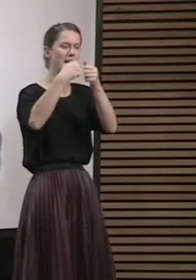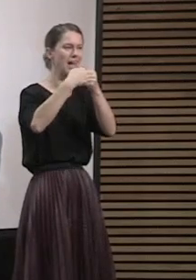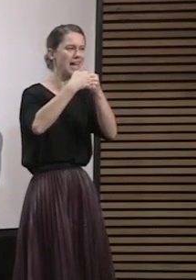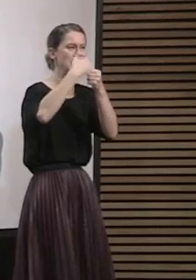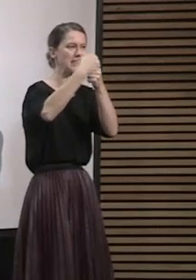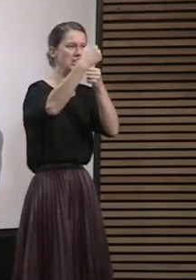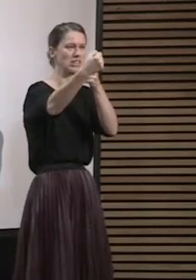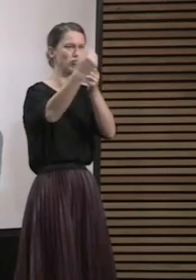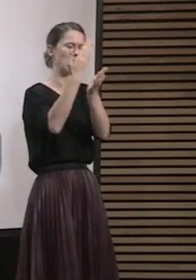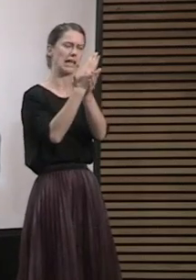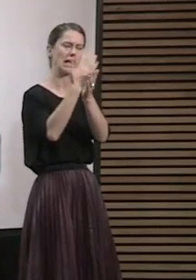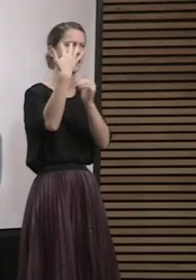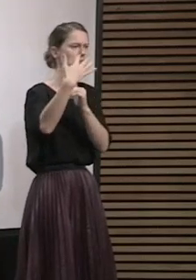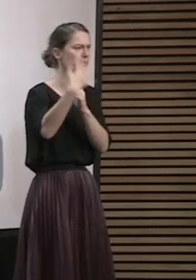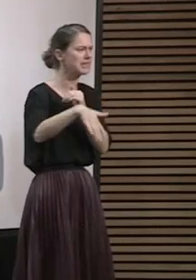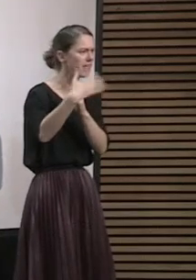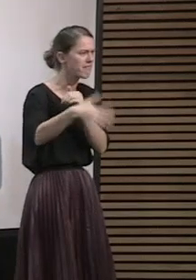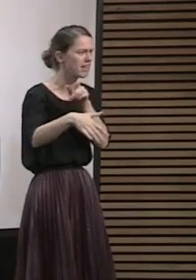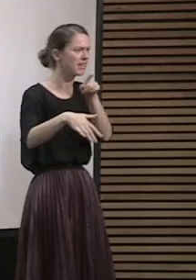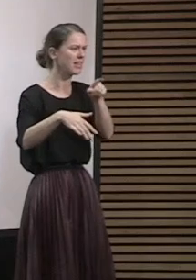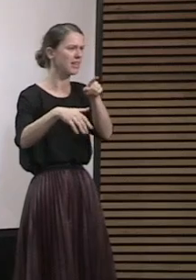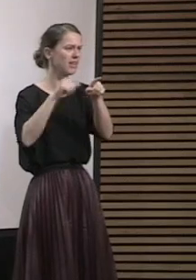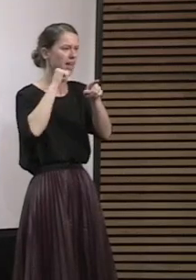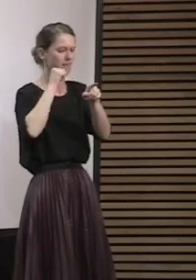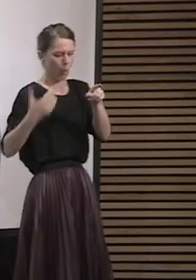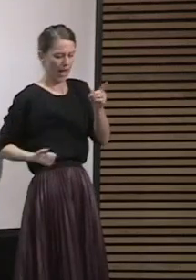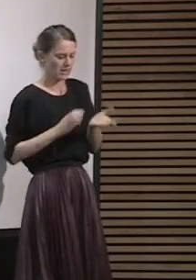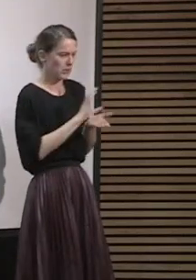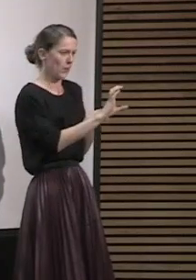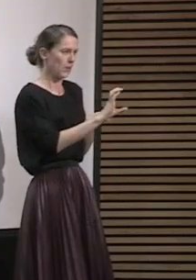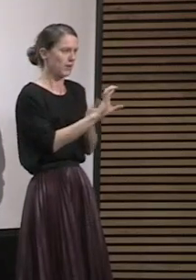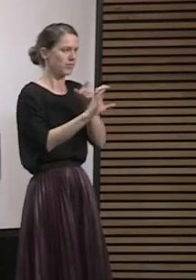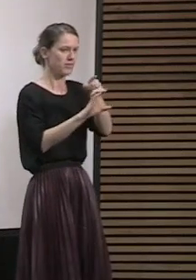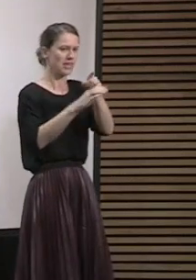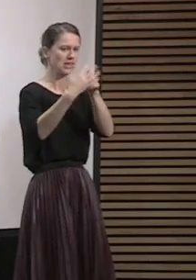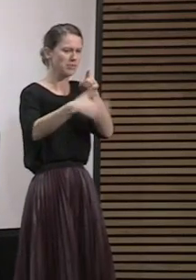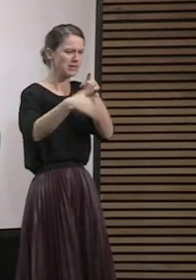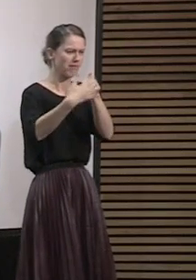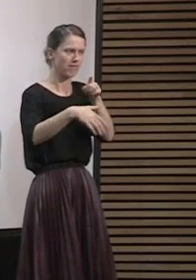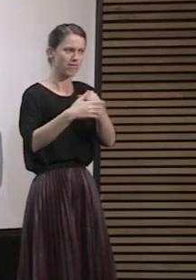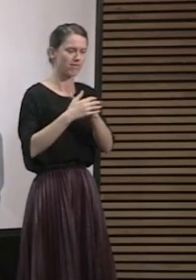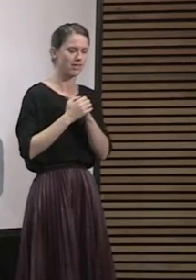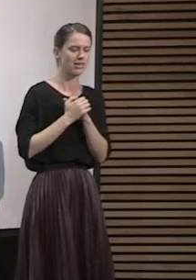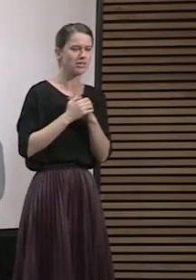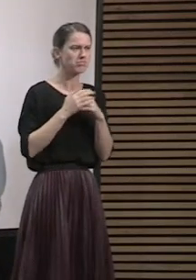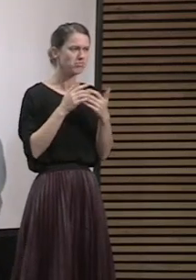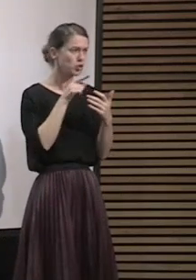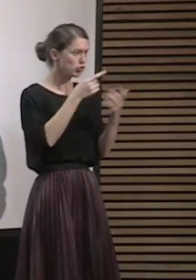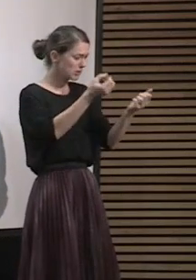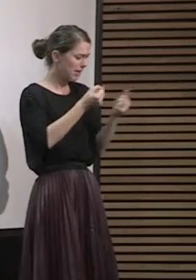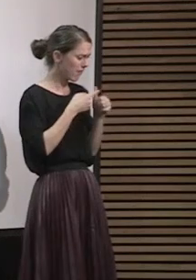actually costly if you take into account the qualies. So what advice did you get about